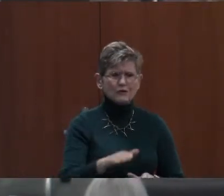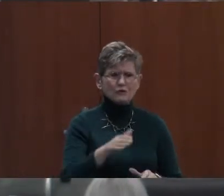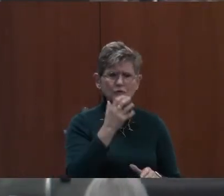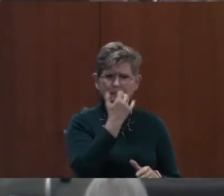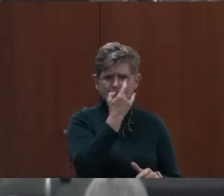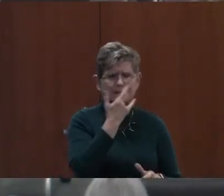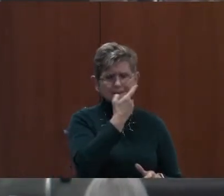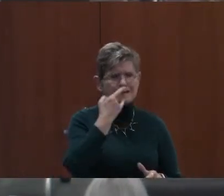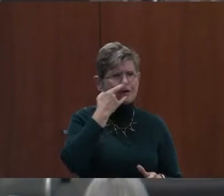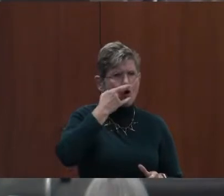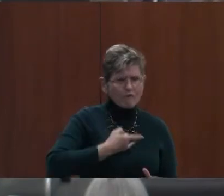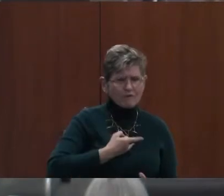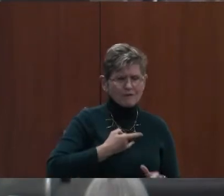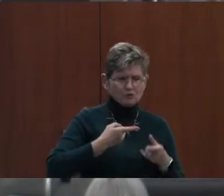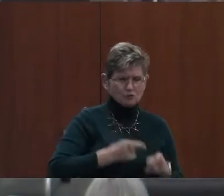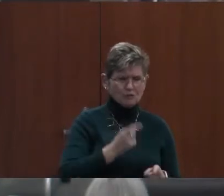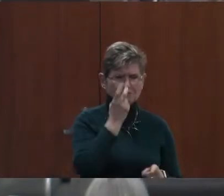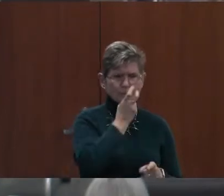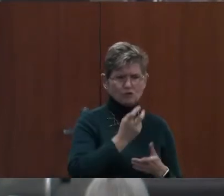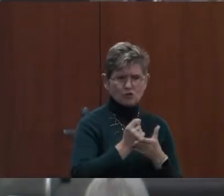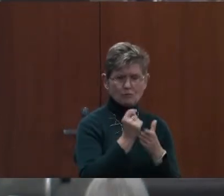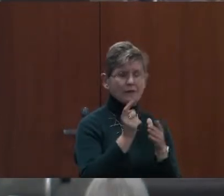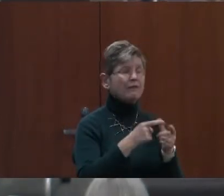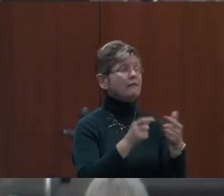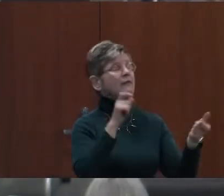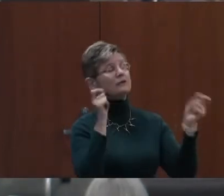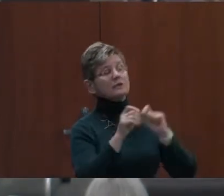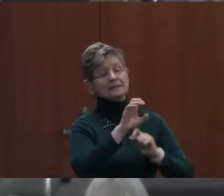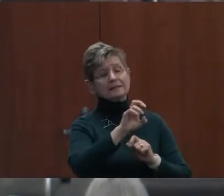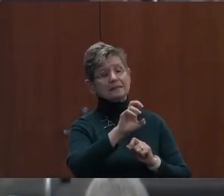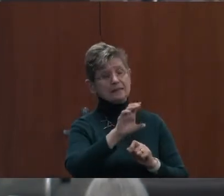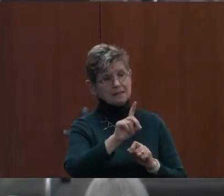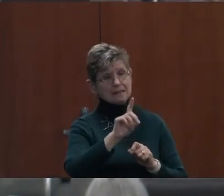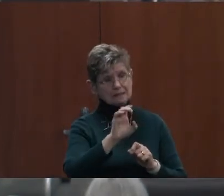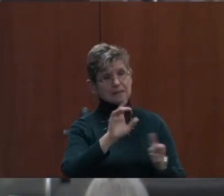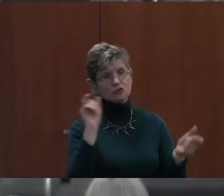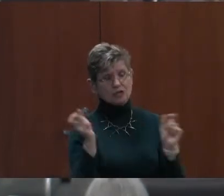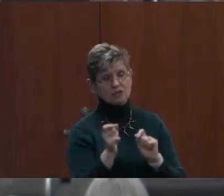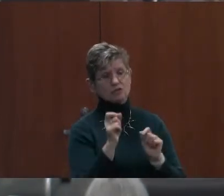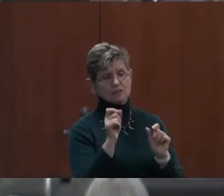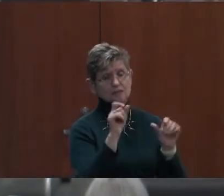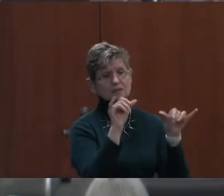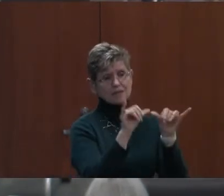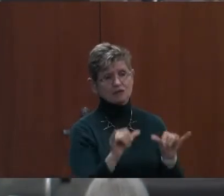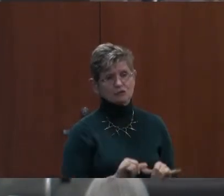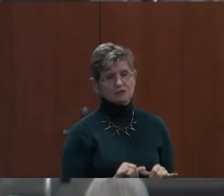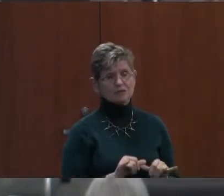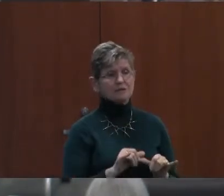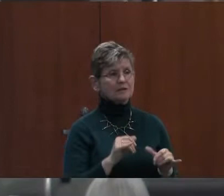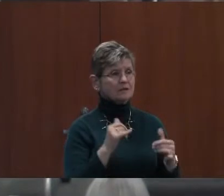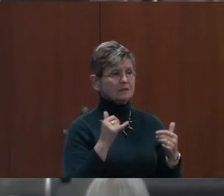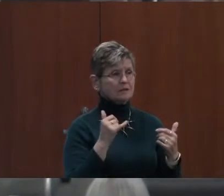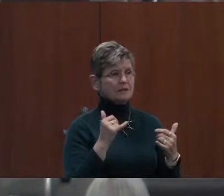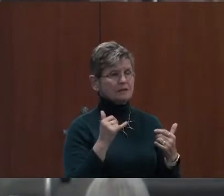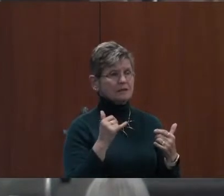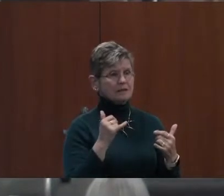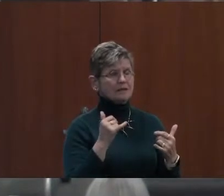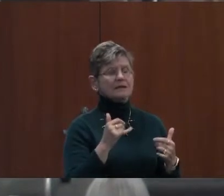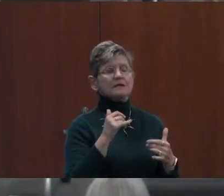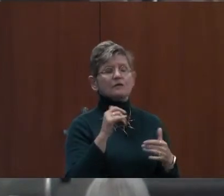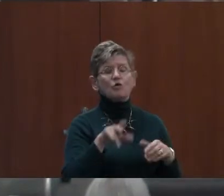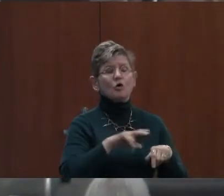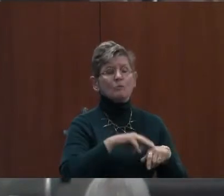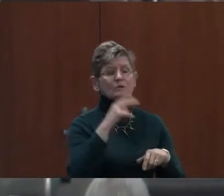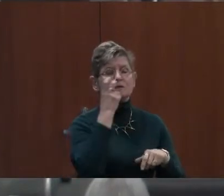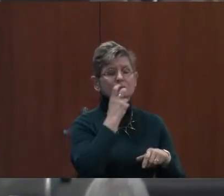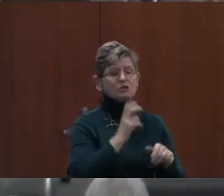6 weeks ago, on February 8th, the CDC changed their standards for speech development in children to add 6 months to what they now define as normal speech development.